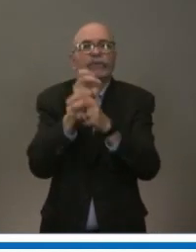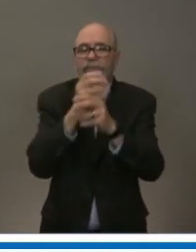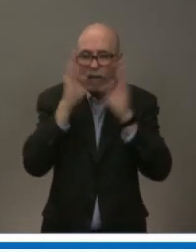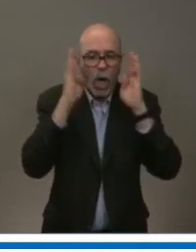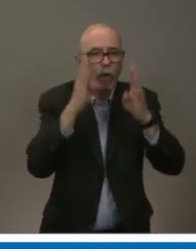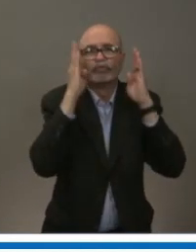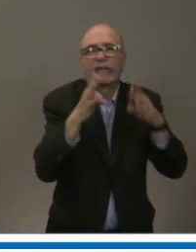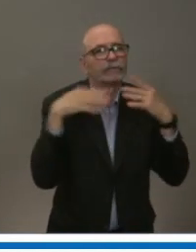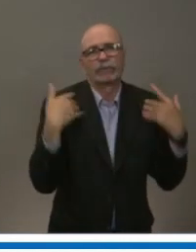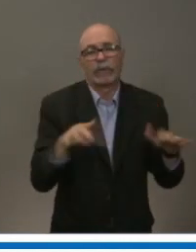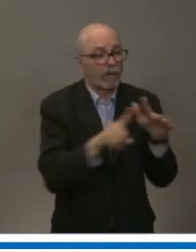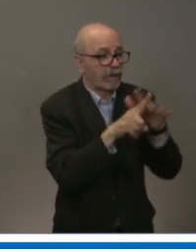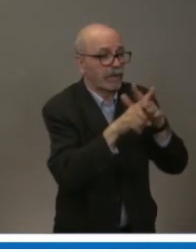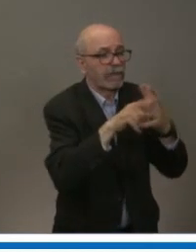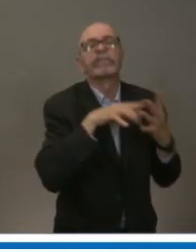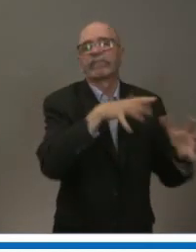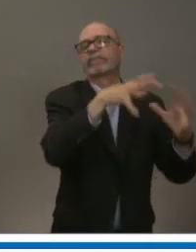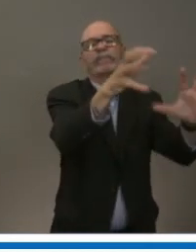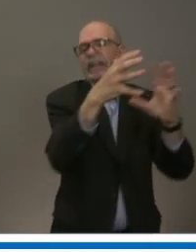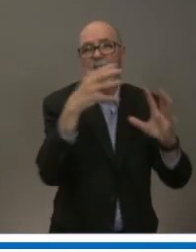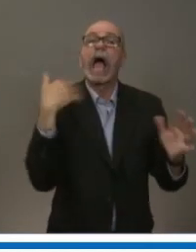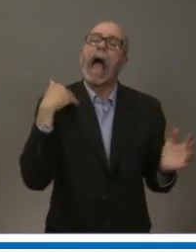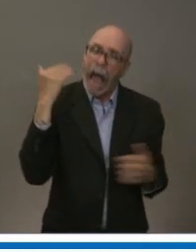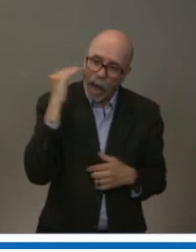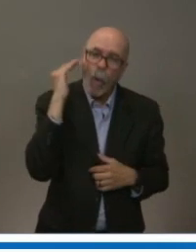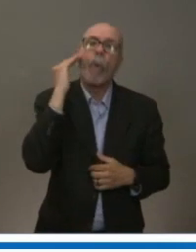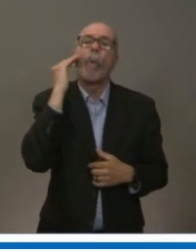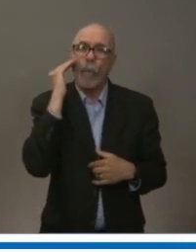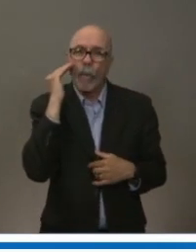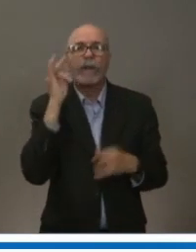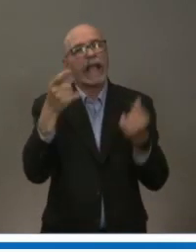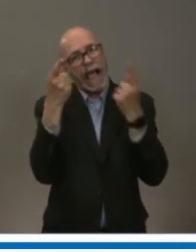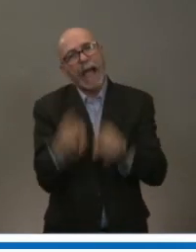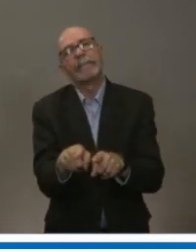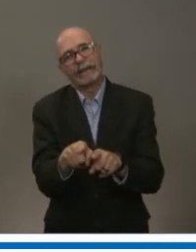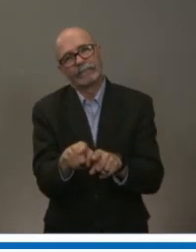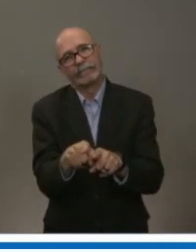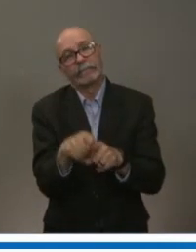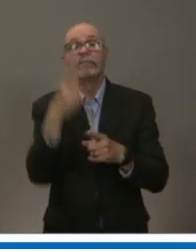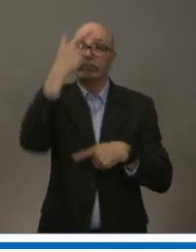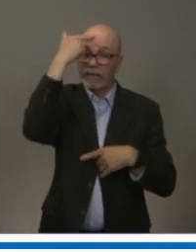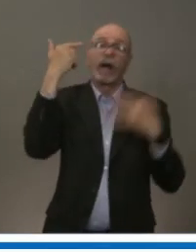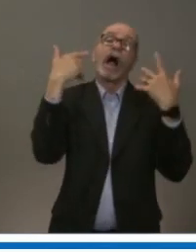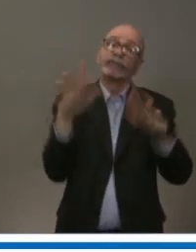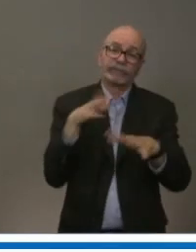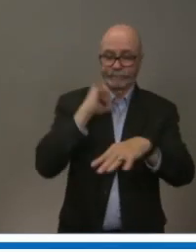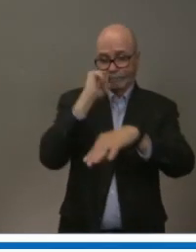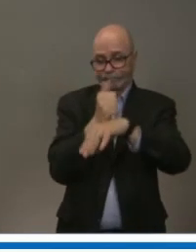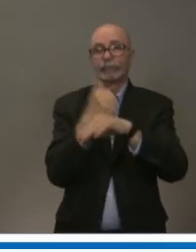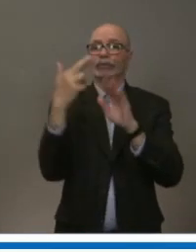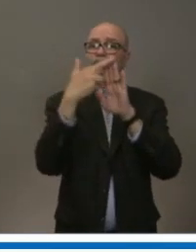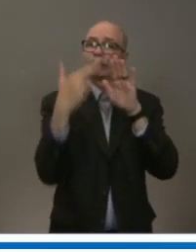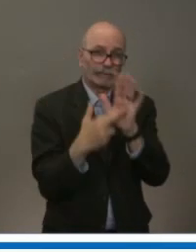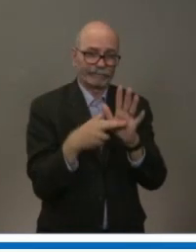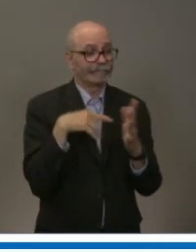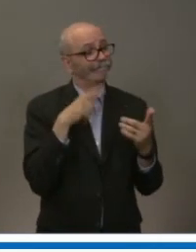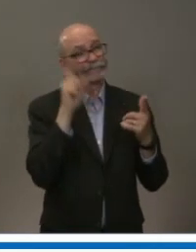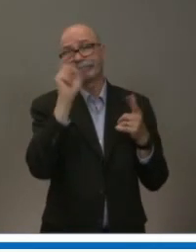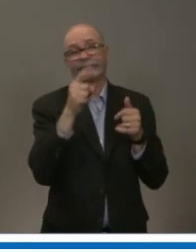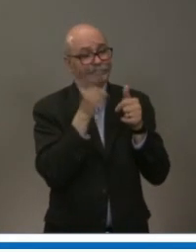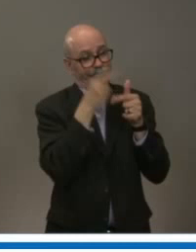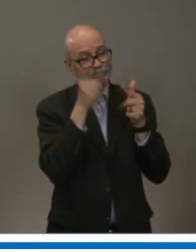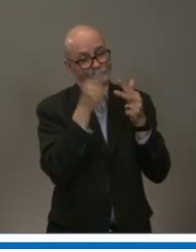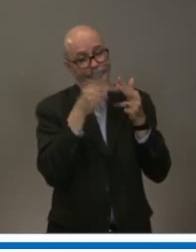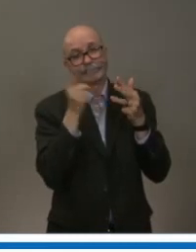implications and negative health implications potentially from the measures that we're putting in place. And we're working at what, we have to, that's why we're